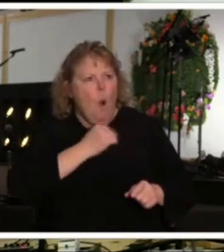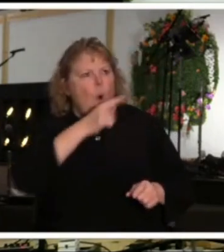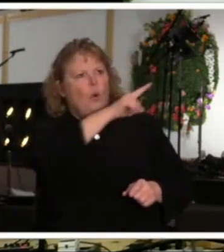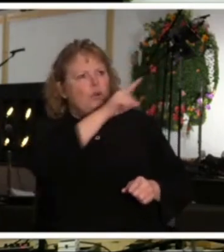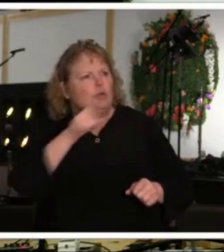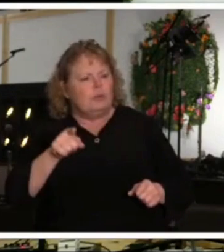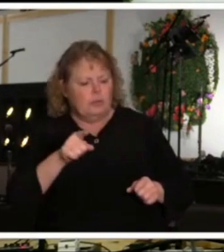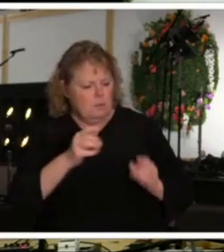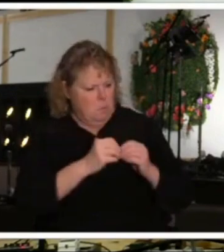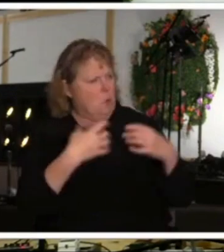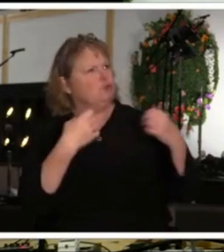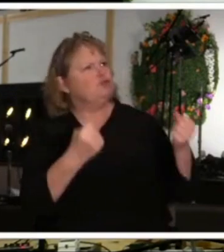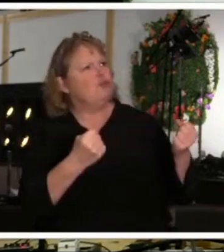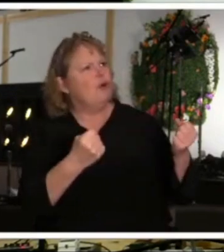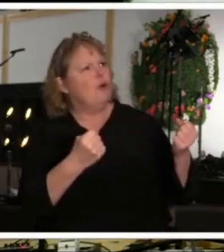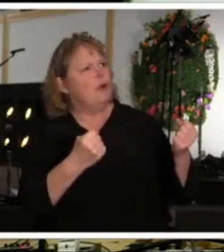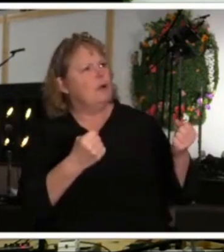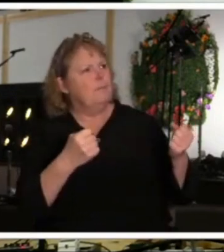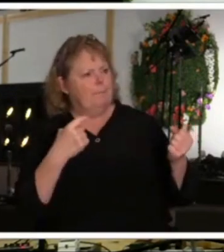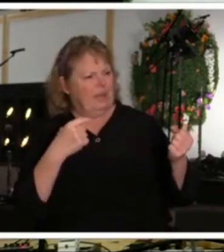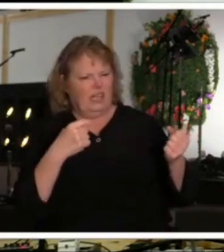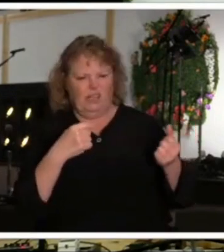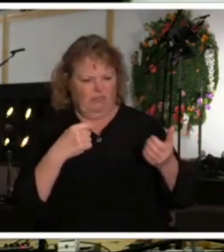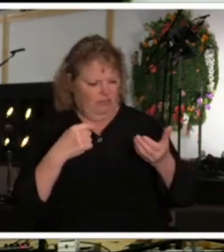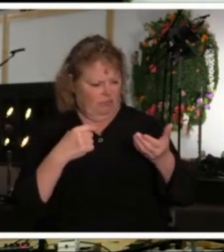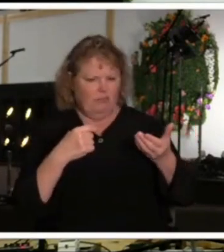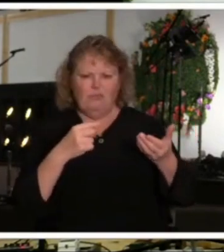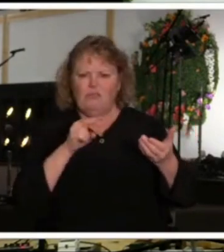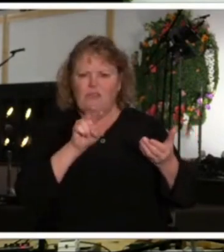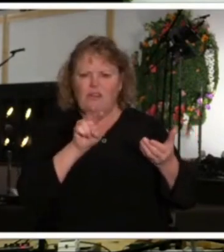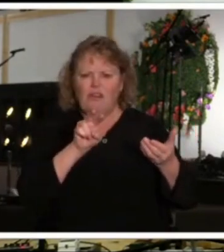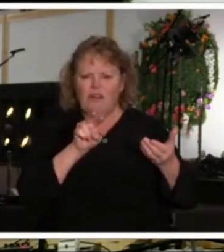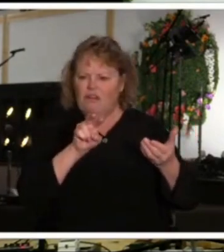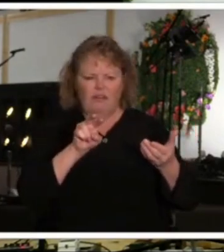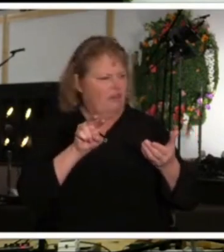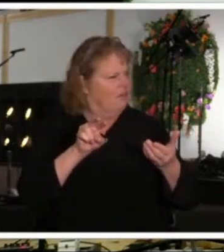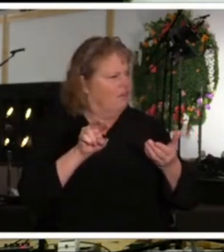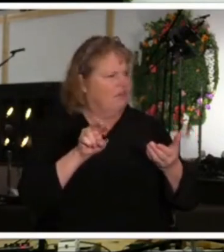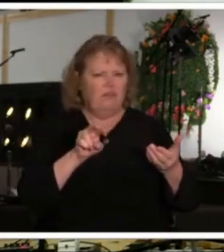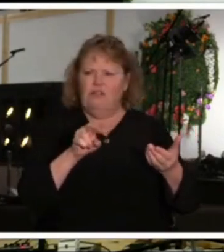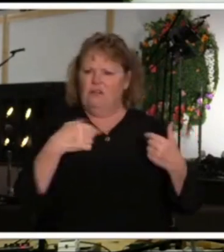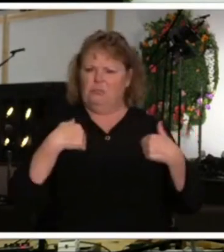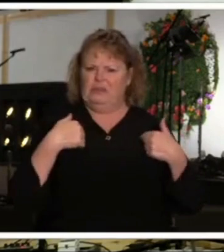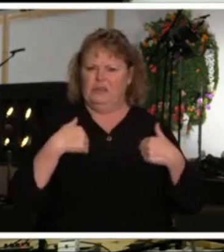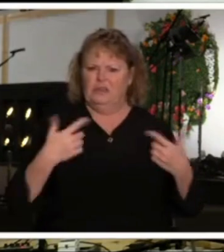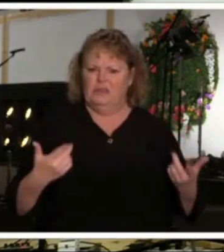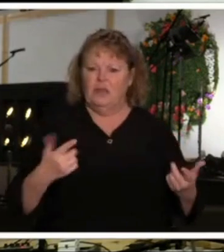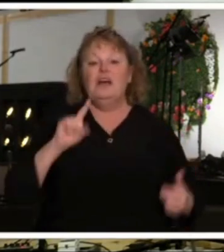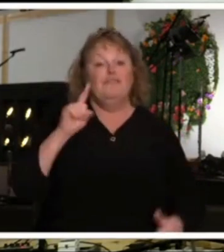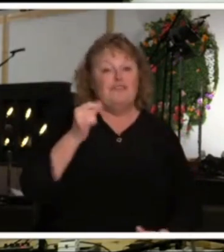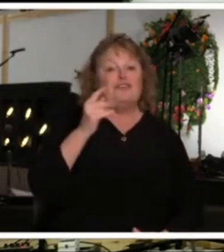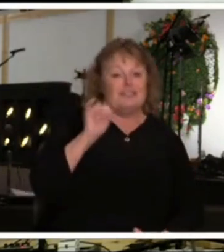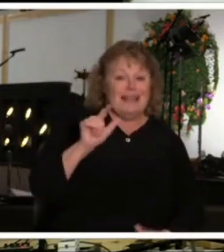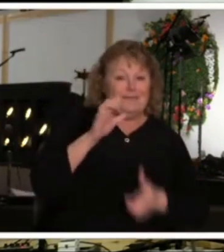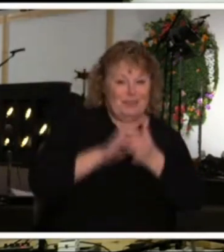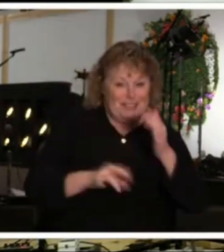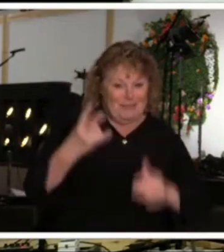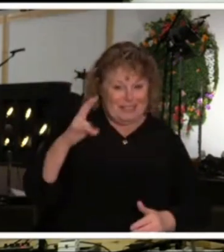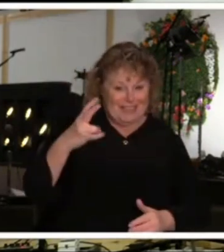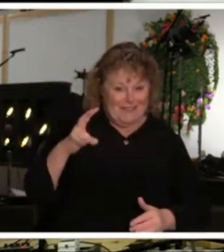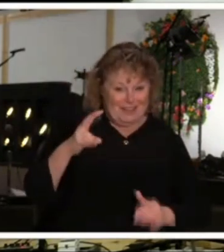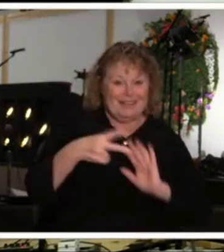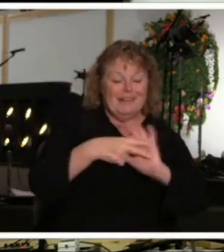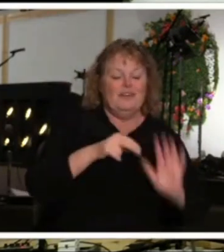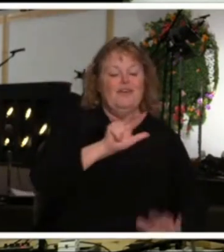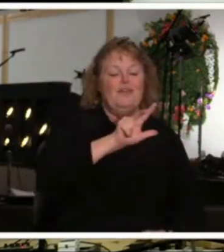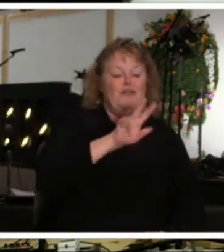brothers, saw this and stepped up. Notice what he said in 1 Samuel chapter 17, verses